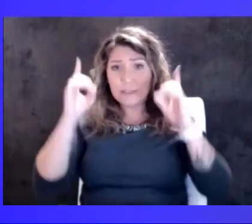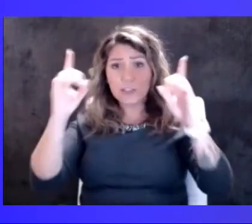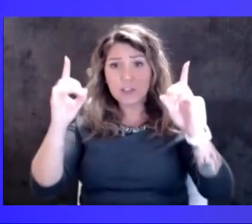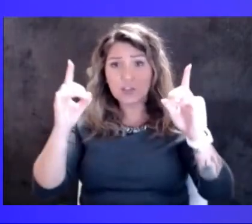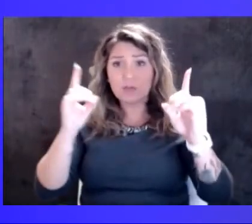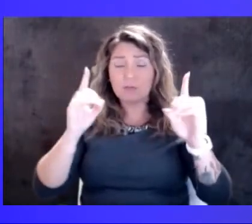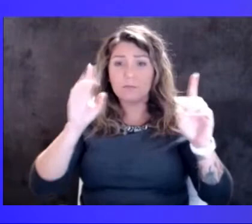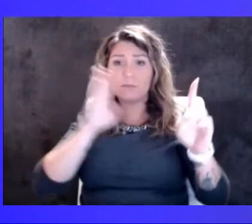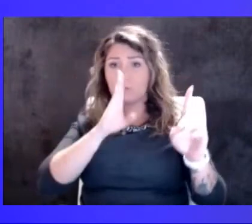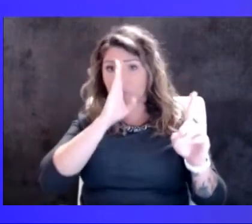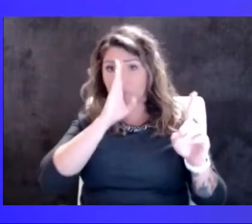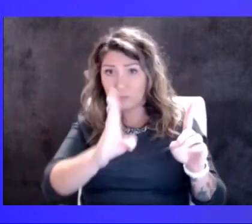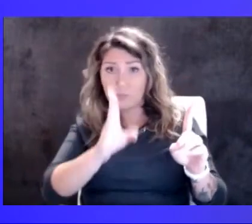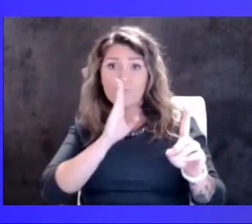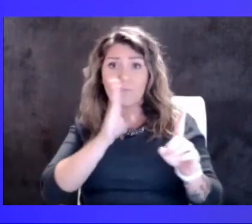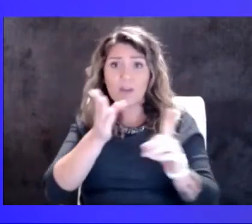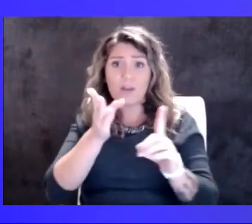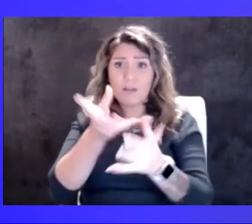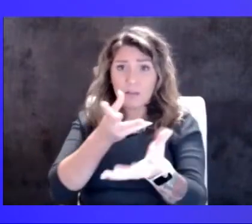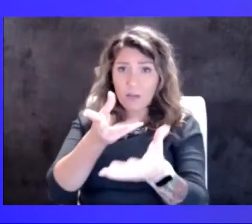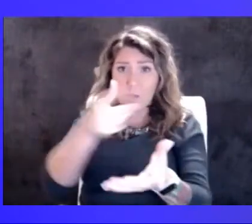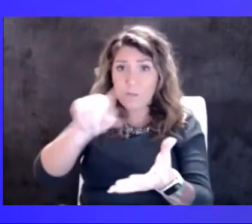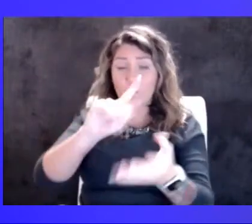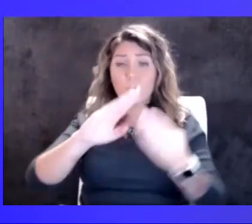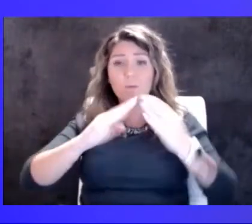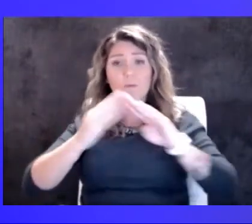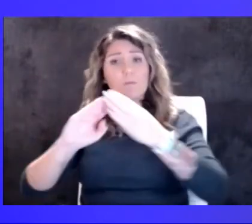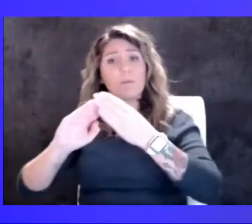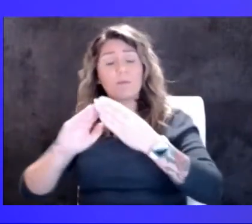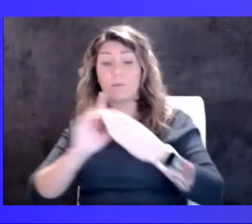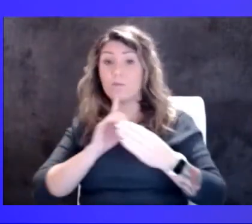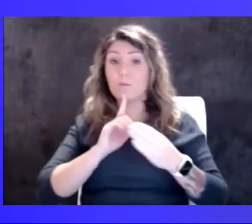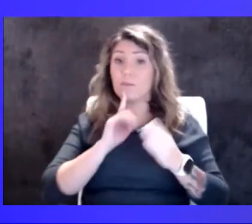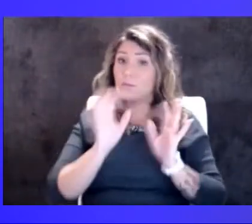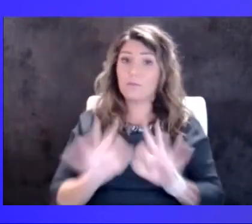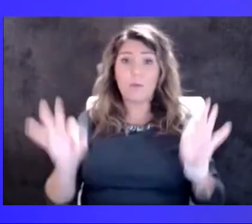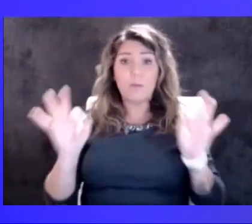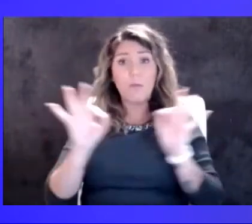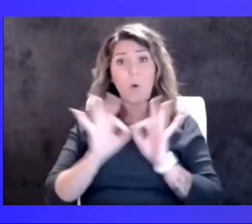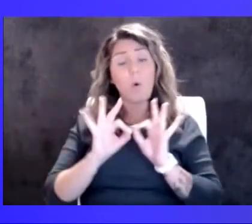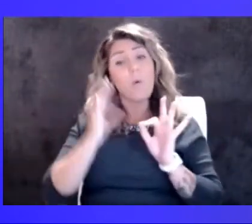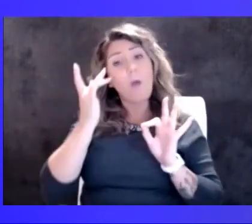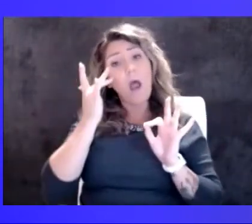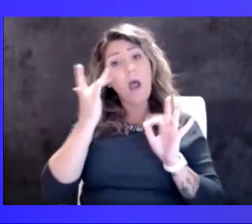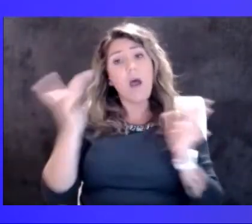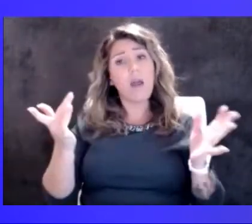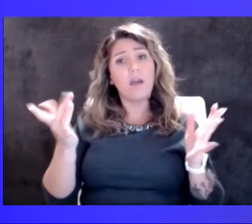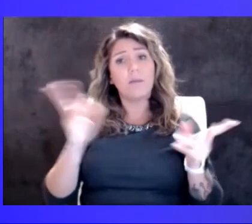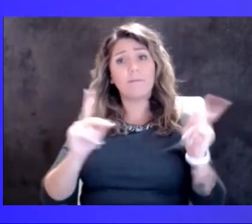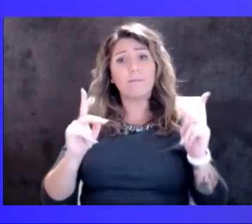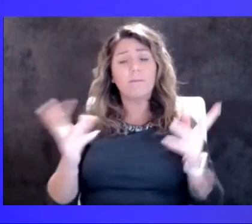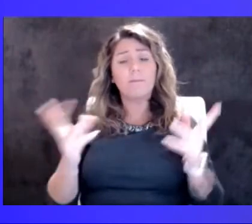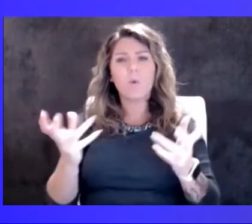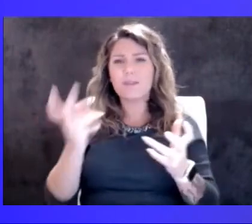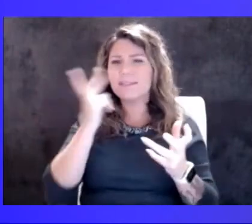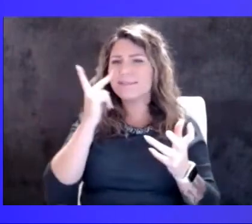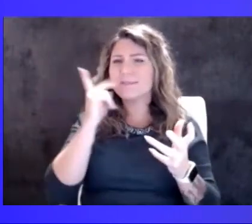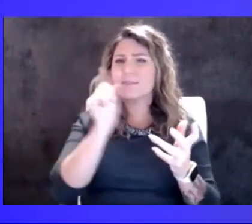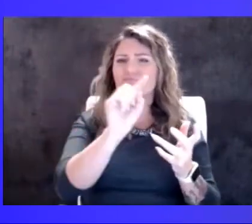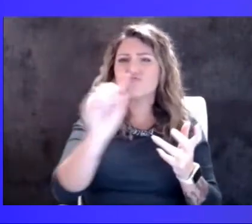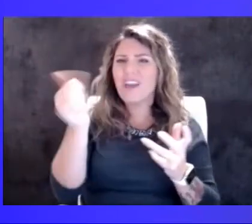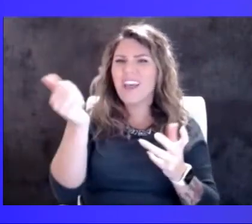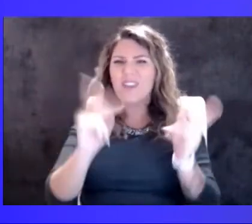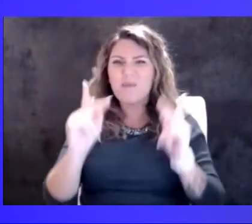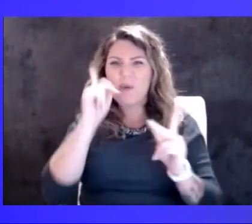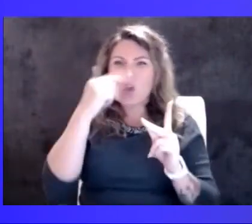speaks to those communities, I think is really important, because people want to see other folks that, look like them,